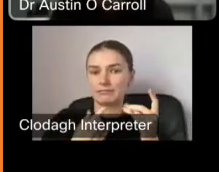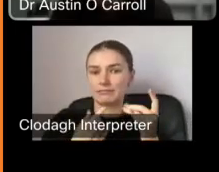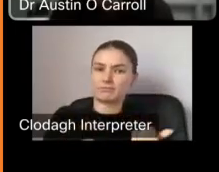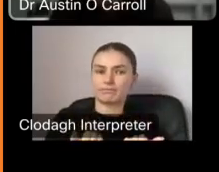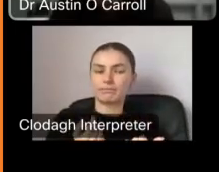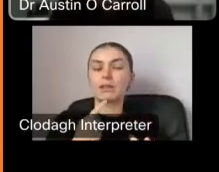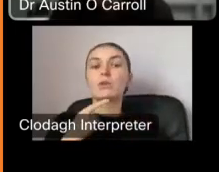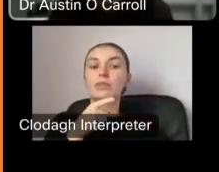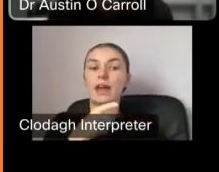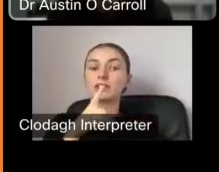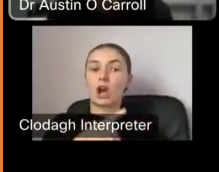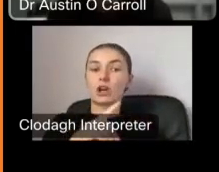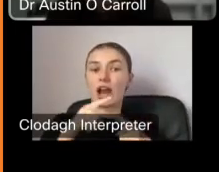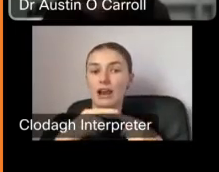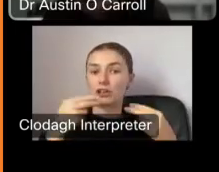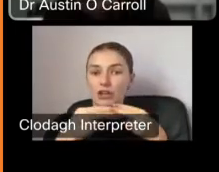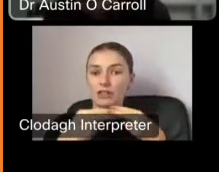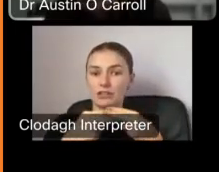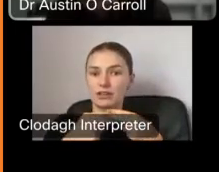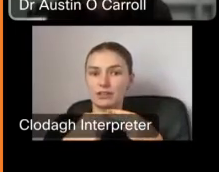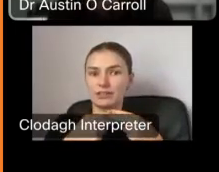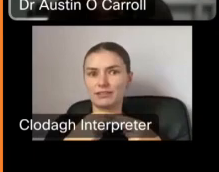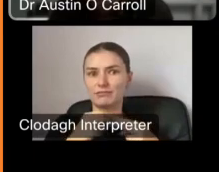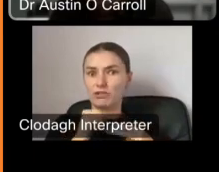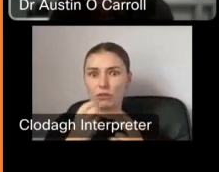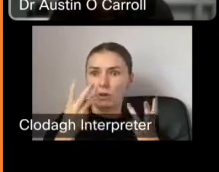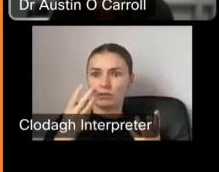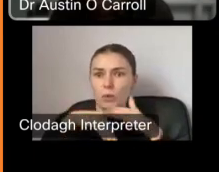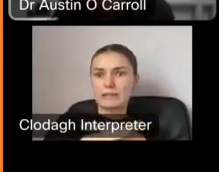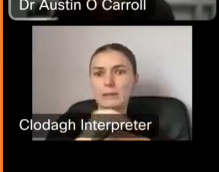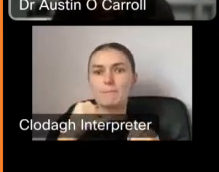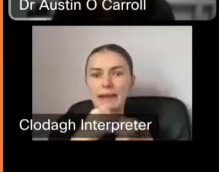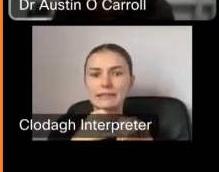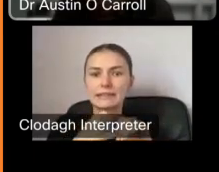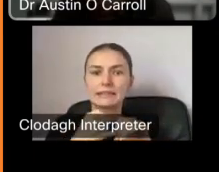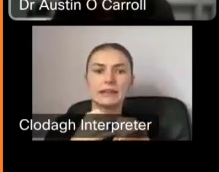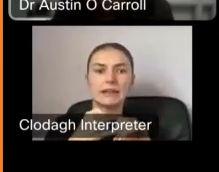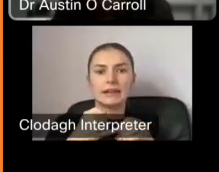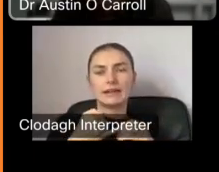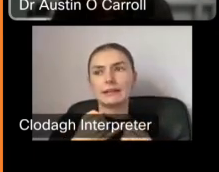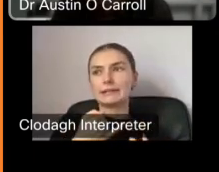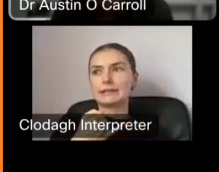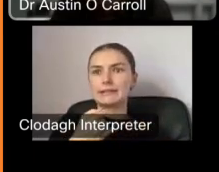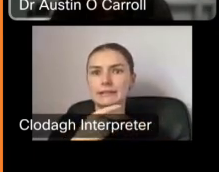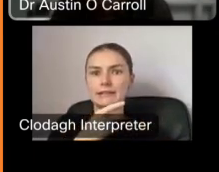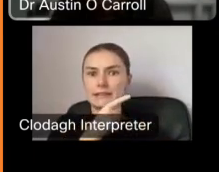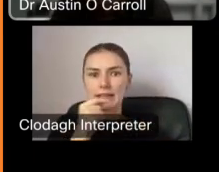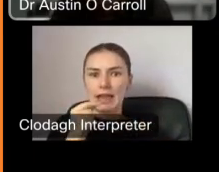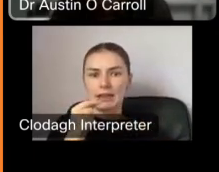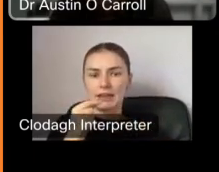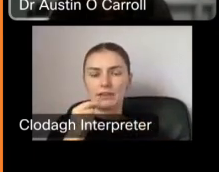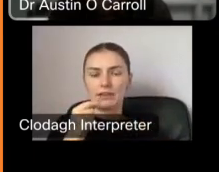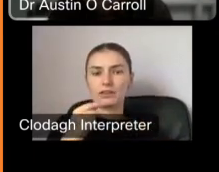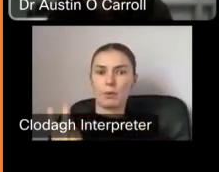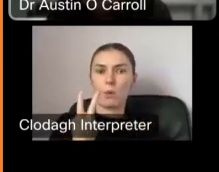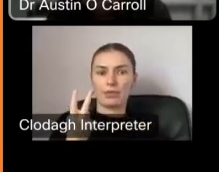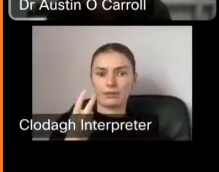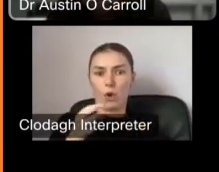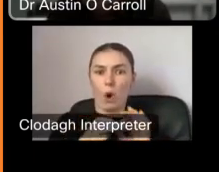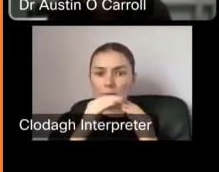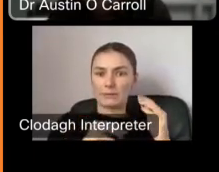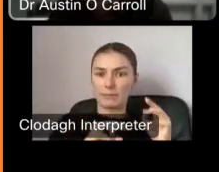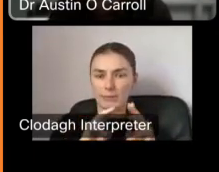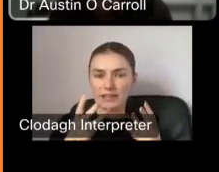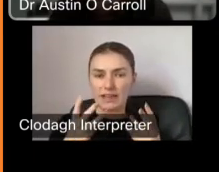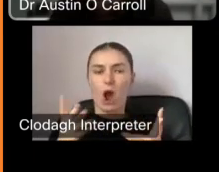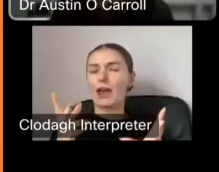and nurse, they didn't enter medicine to do that. They didn't enter medicine to cause two people to say, "I'm not going to go for treatment." Everyone enters medicine and